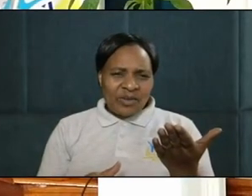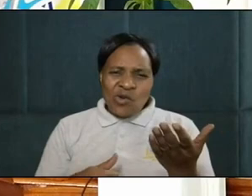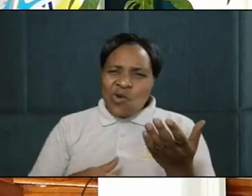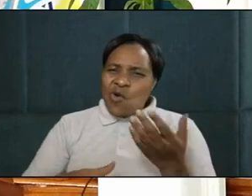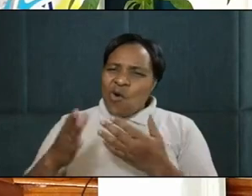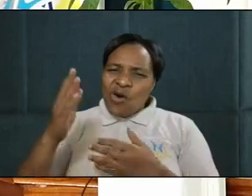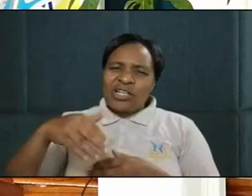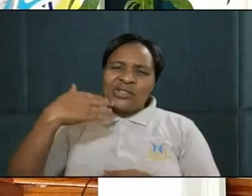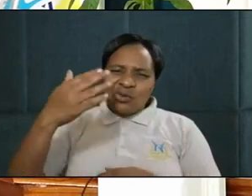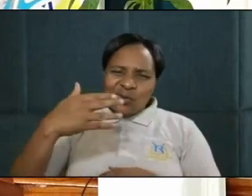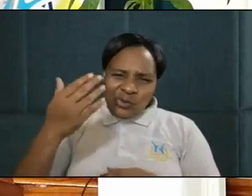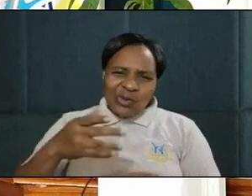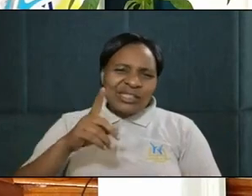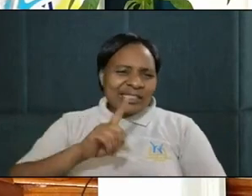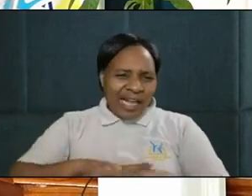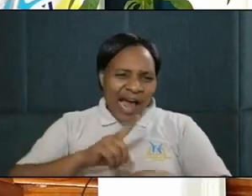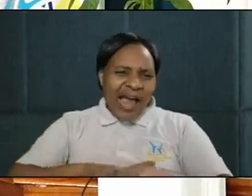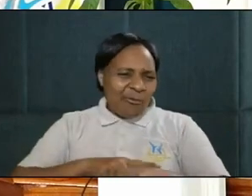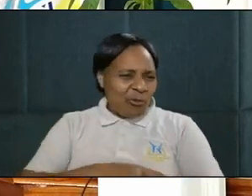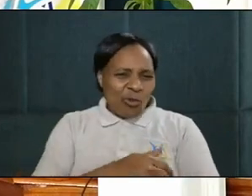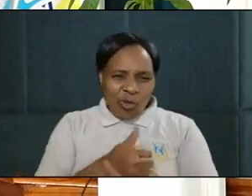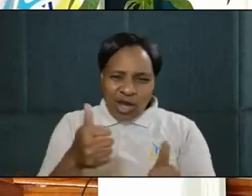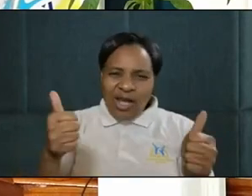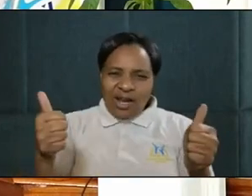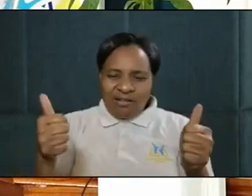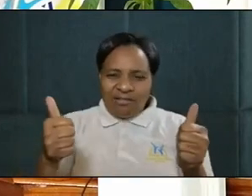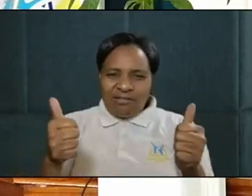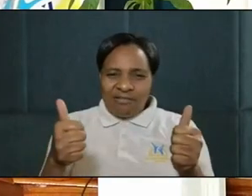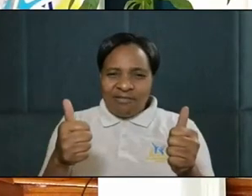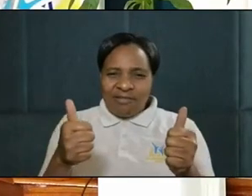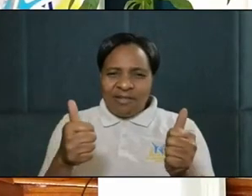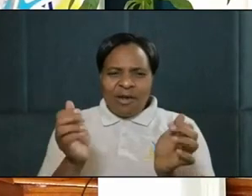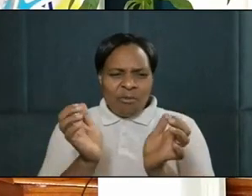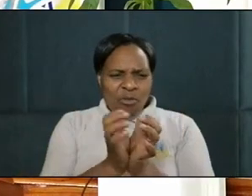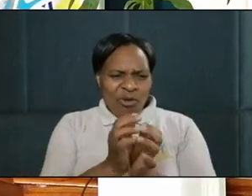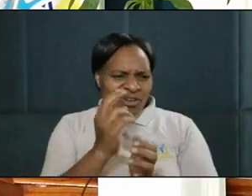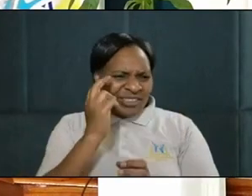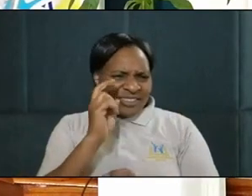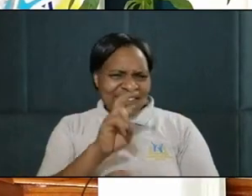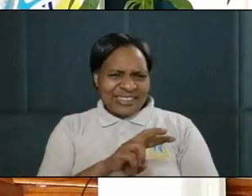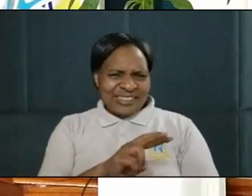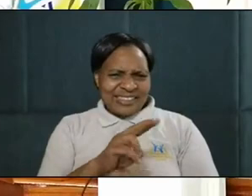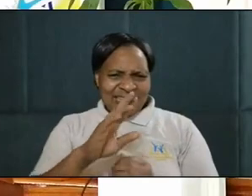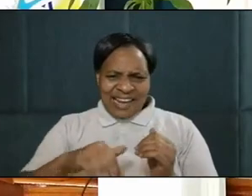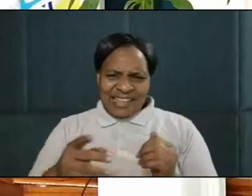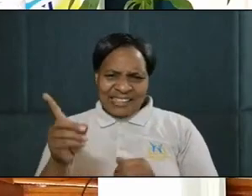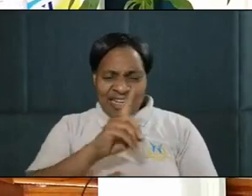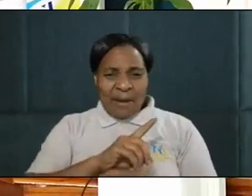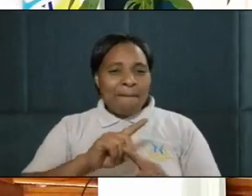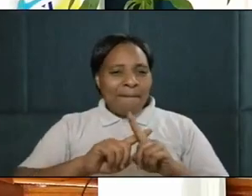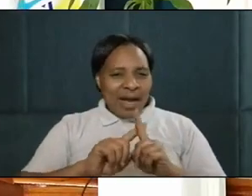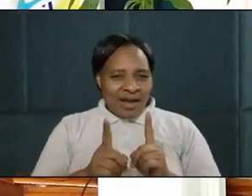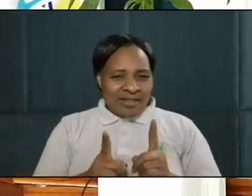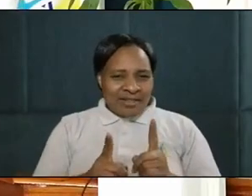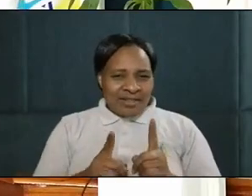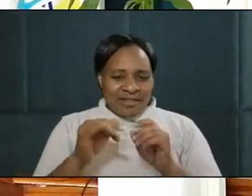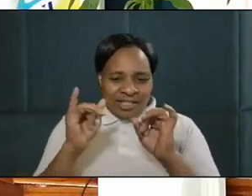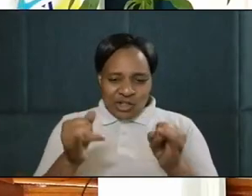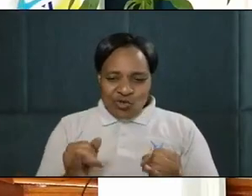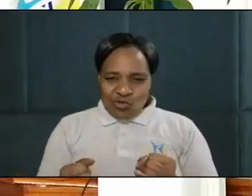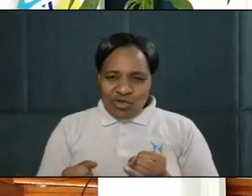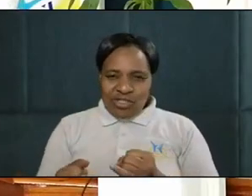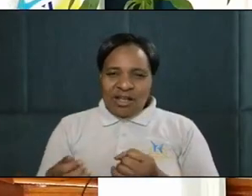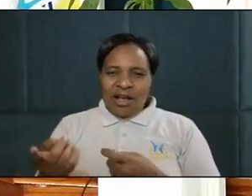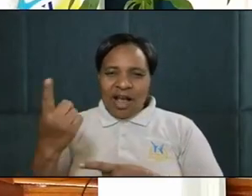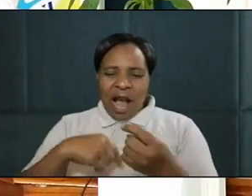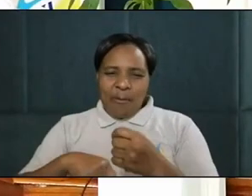God is always on time. Oh, God is always on time. Thank you. Paul didn't see. He thought this was his last day. But the news reached. The commander